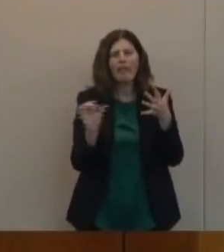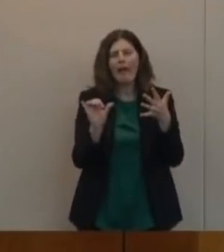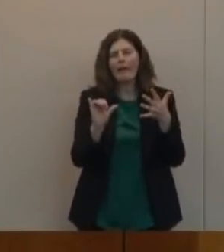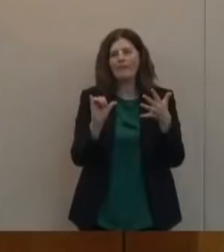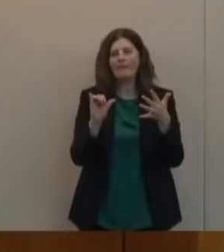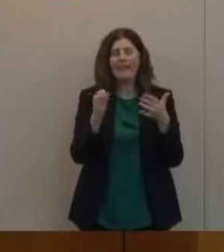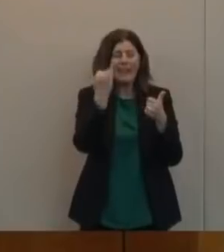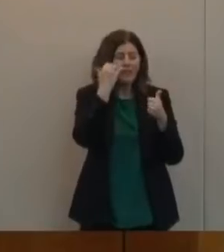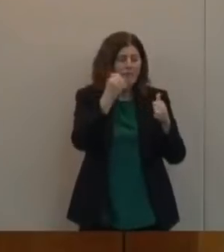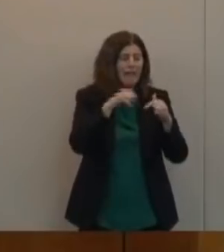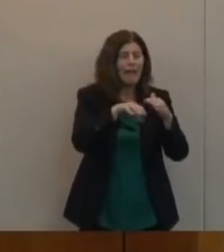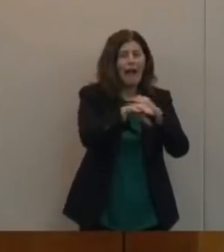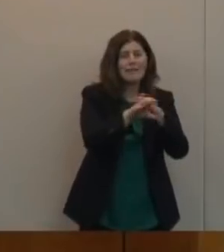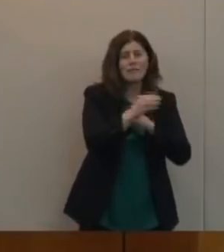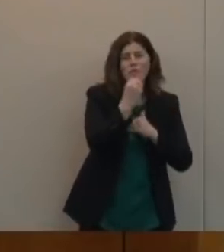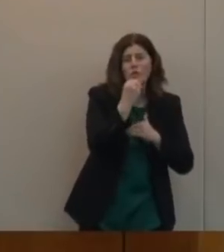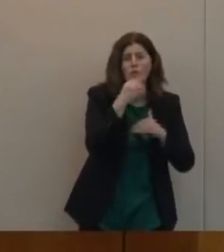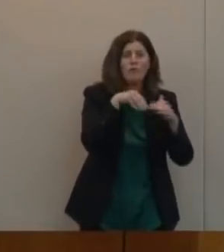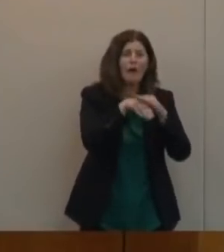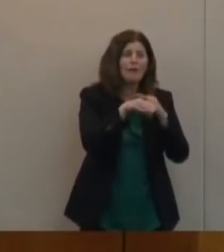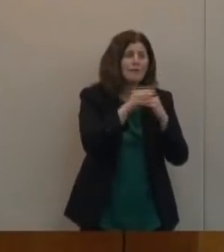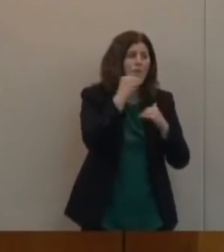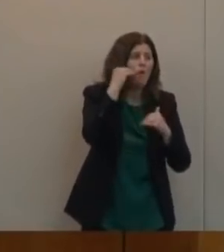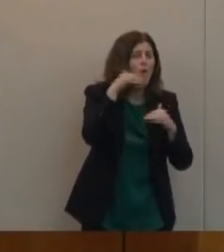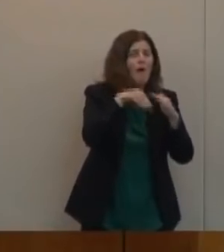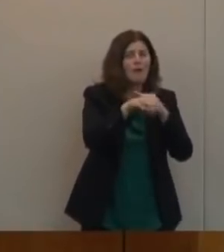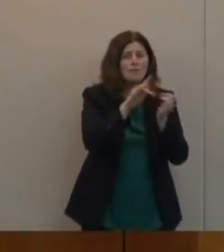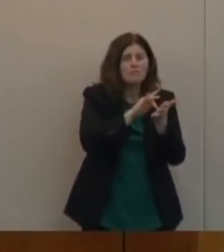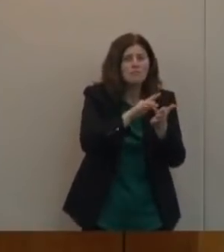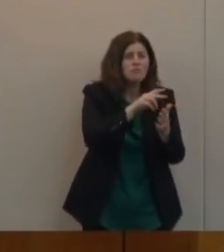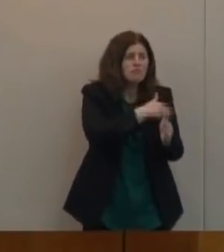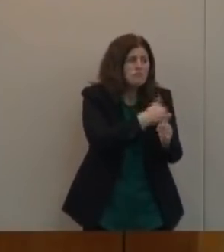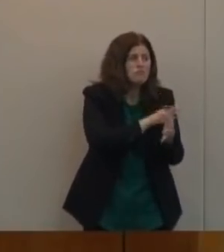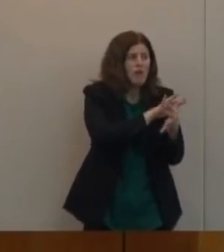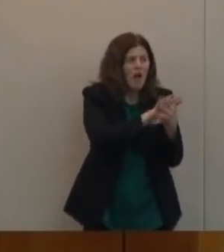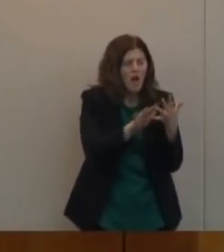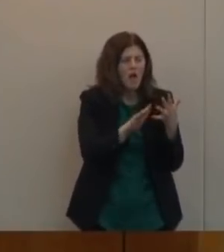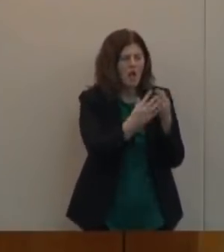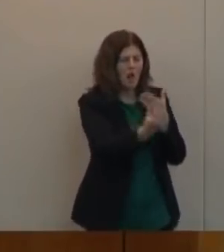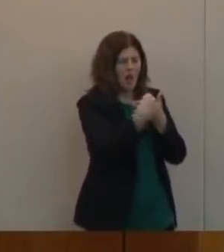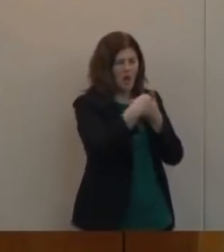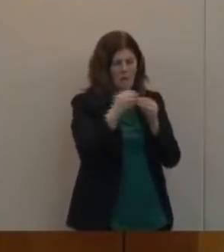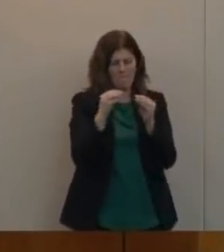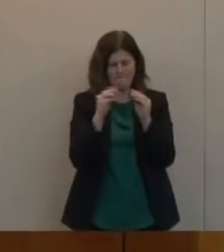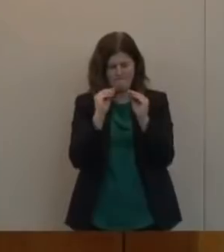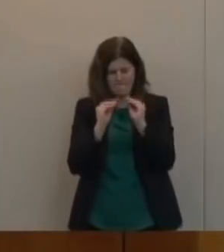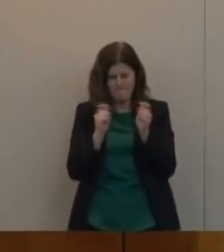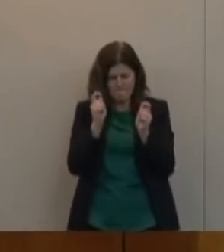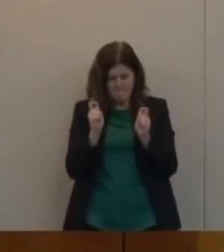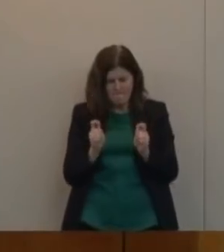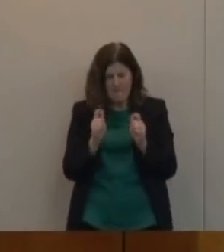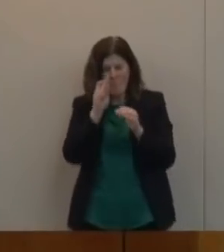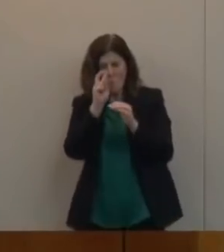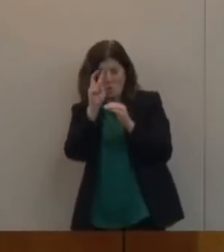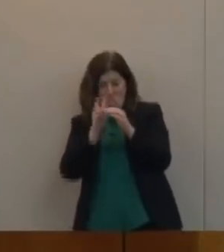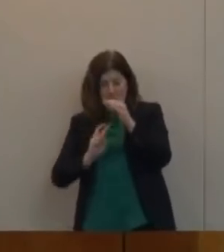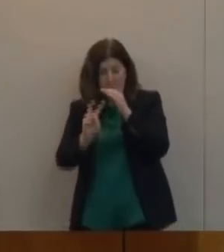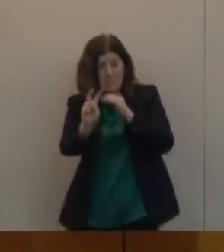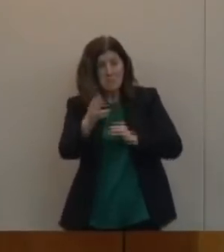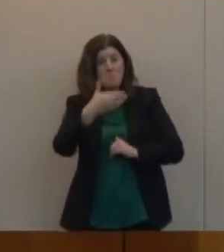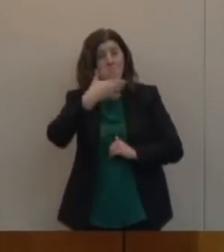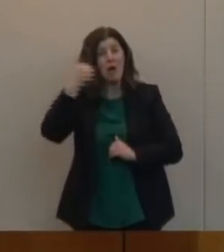to housing, food, medical care, and the like, which enable us to even more accurately predict what's going to